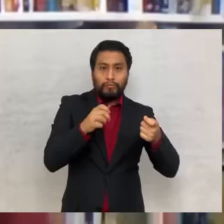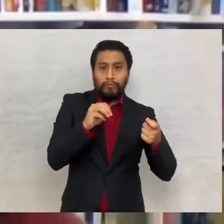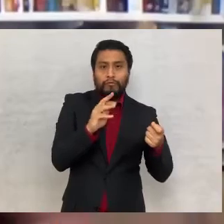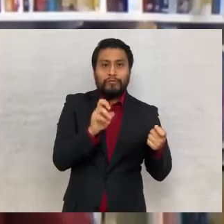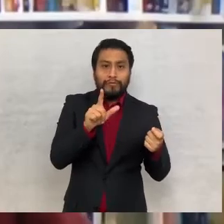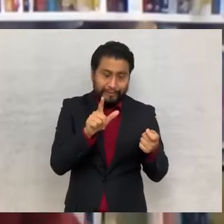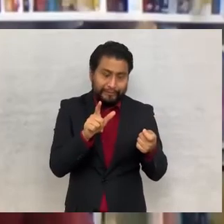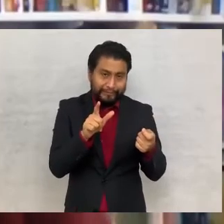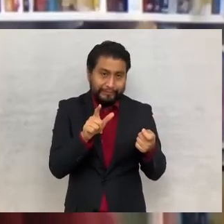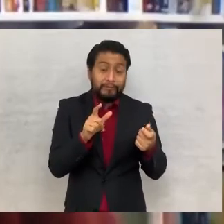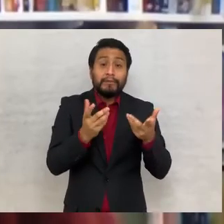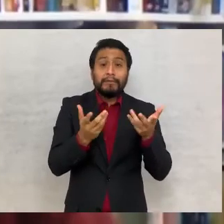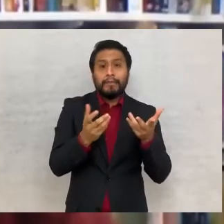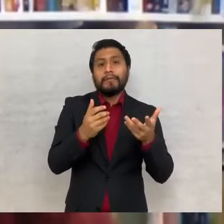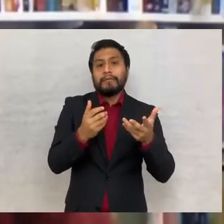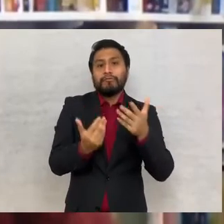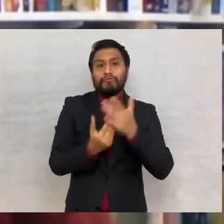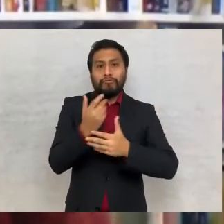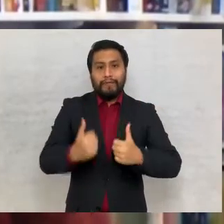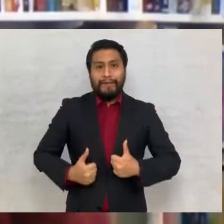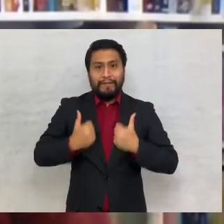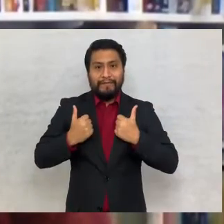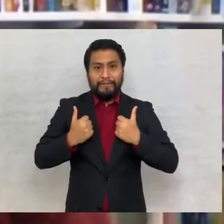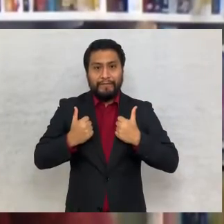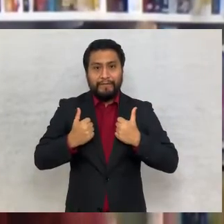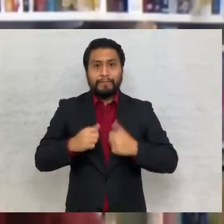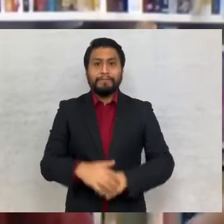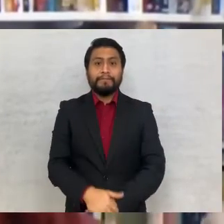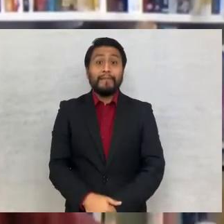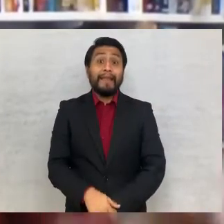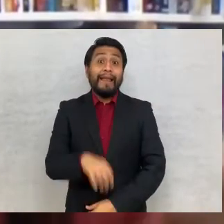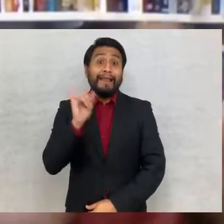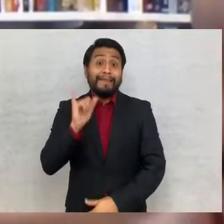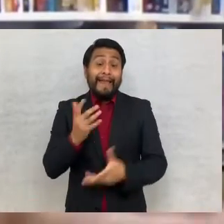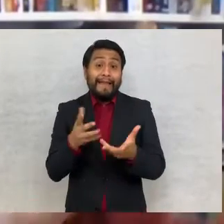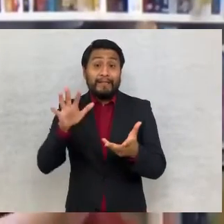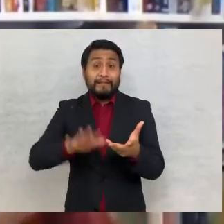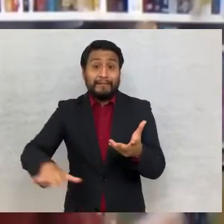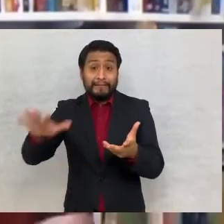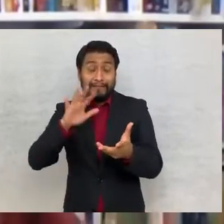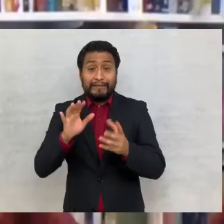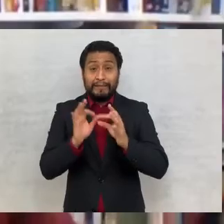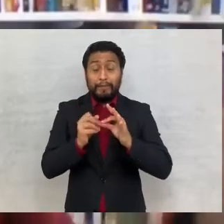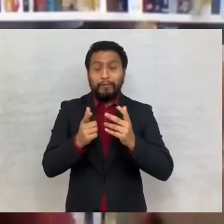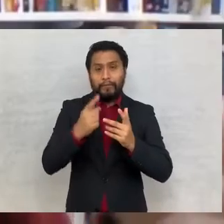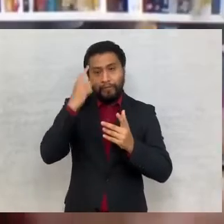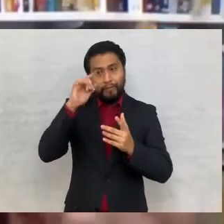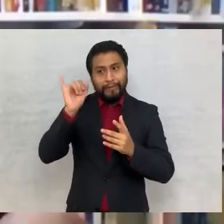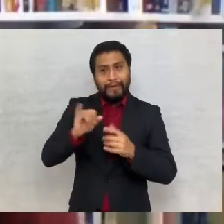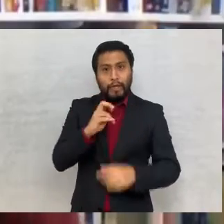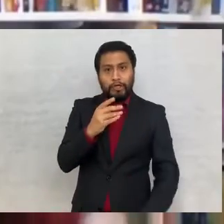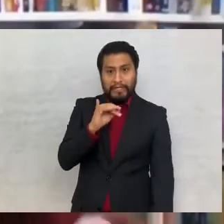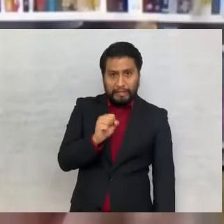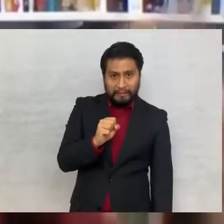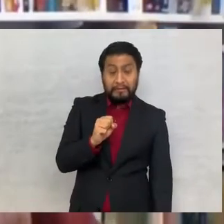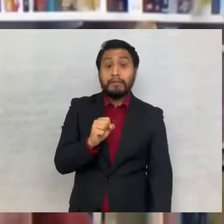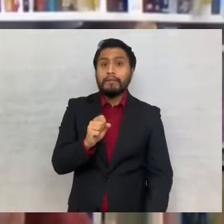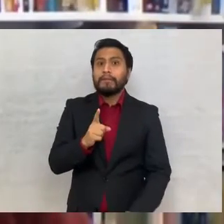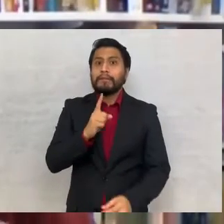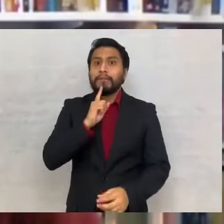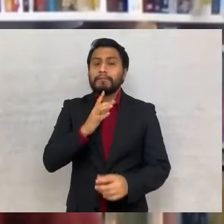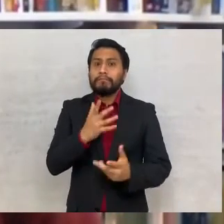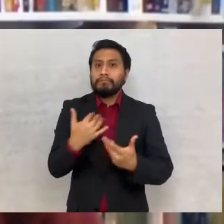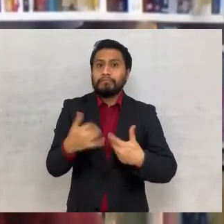academic recognition. Eugenics legitimized ways of excluding a succession of others. At the end of the 19th century, they were the